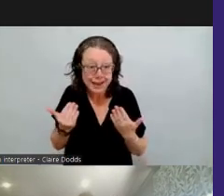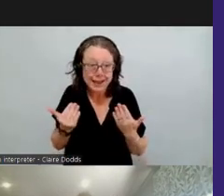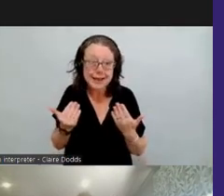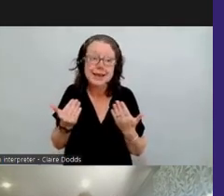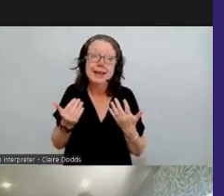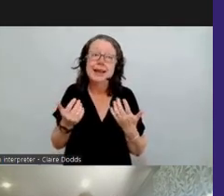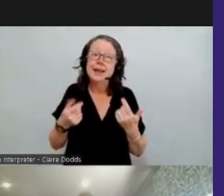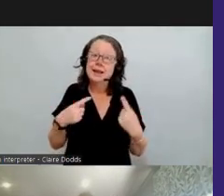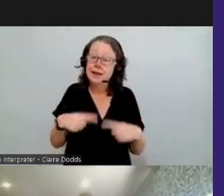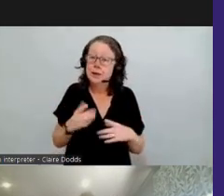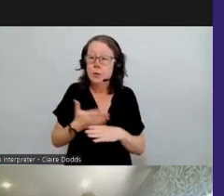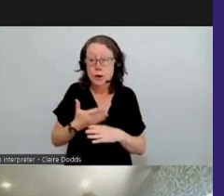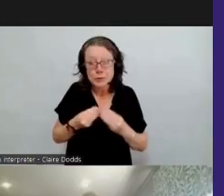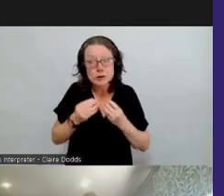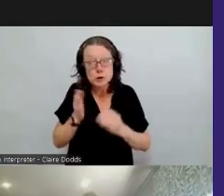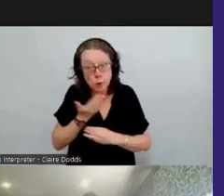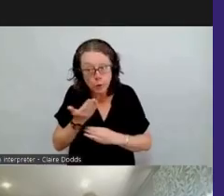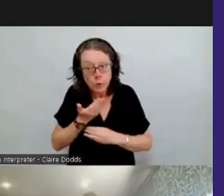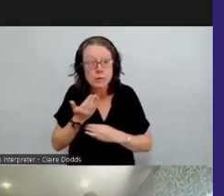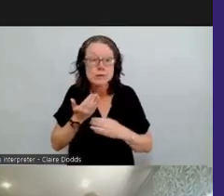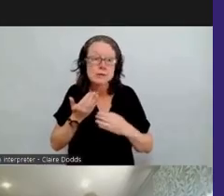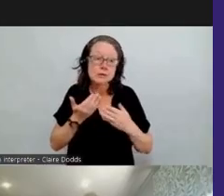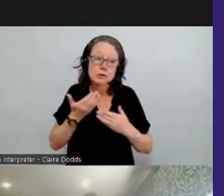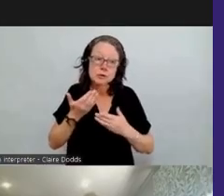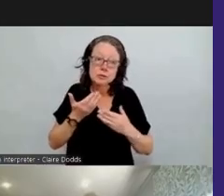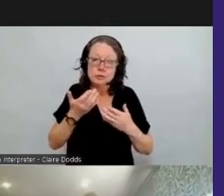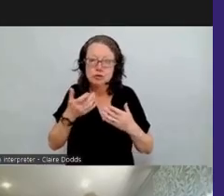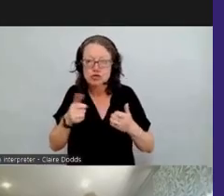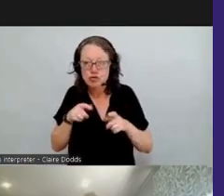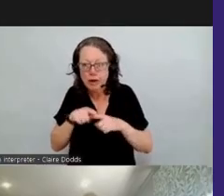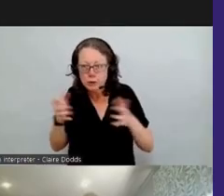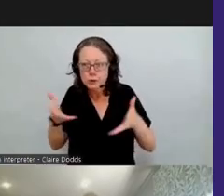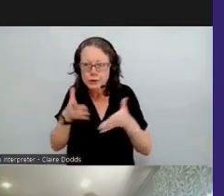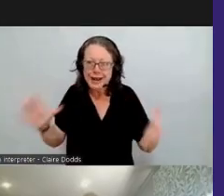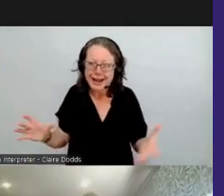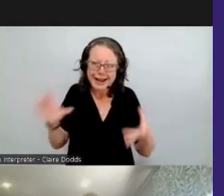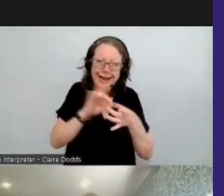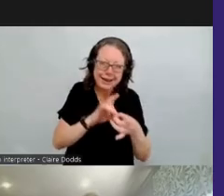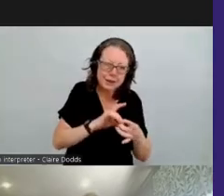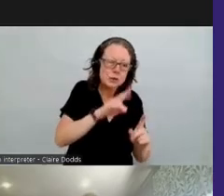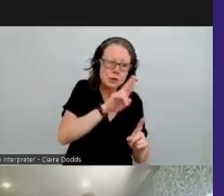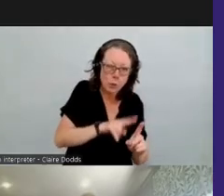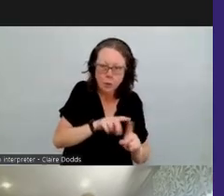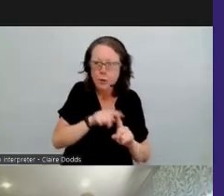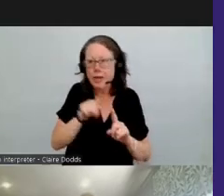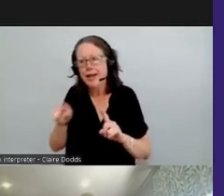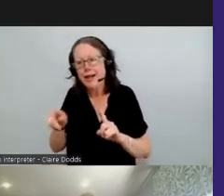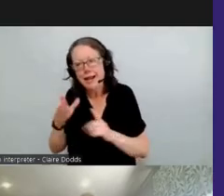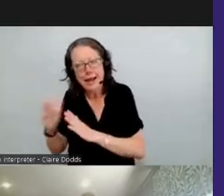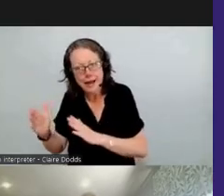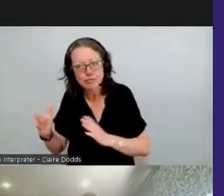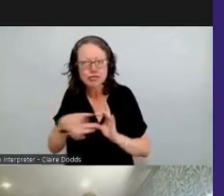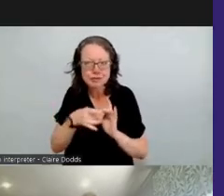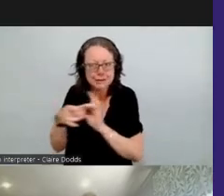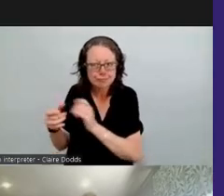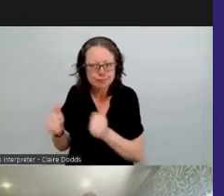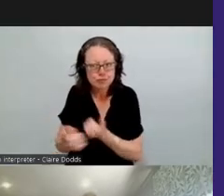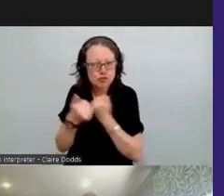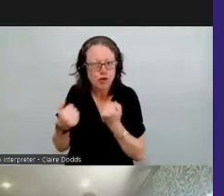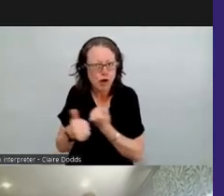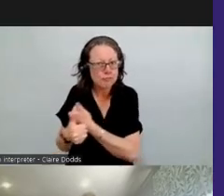links between schools and libraries to make sure there's a really clear tie-up there. And we're doing a lot